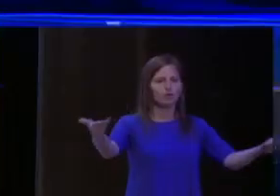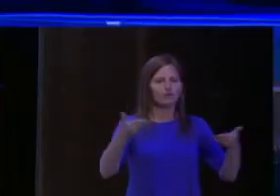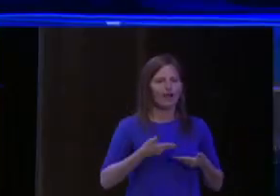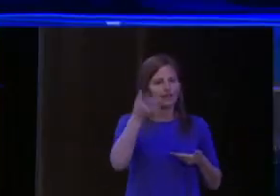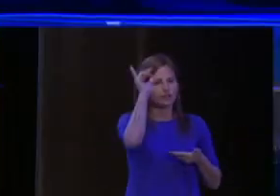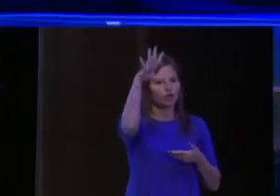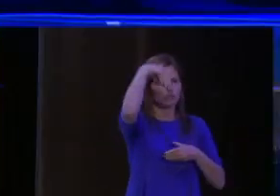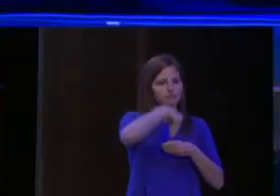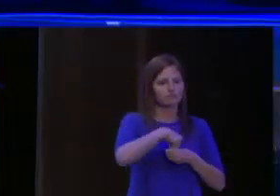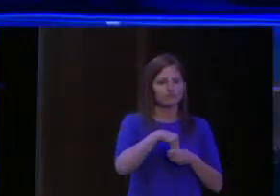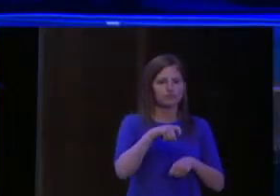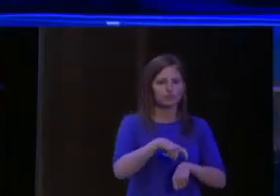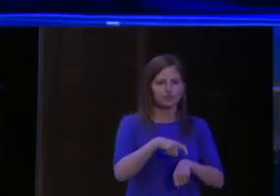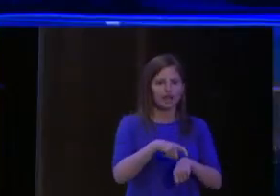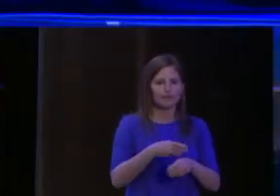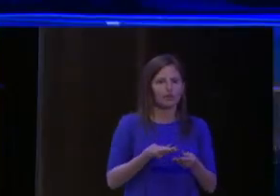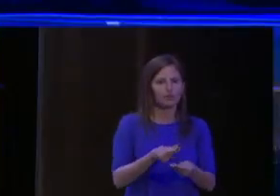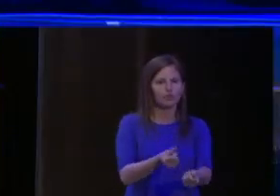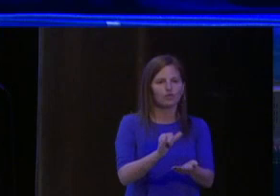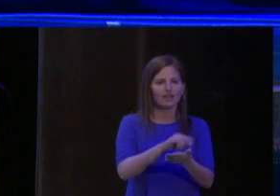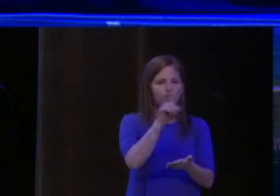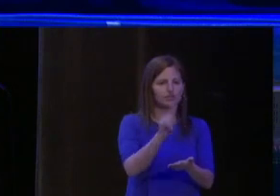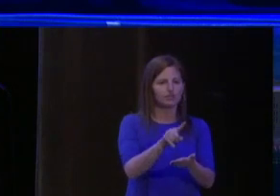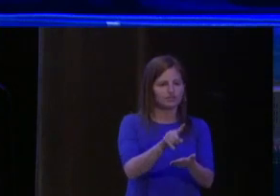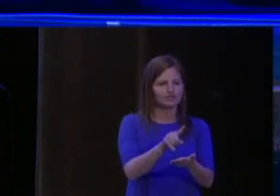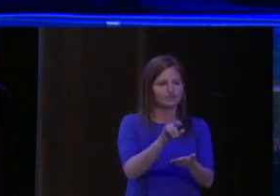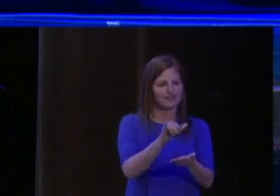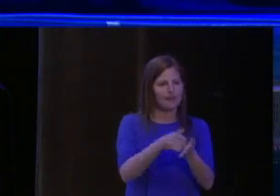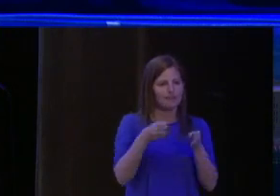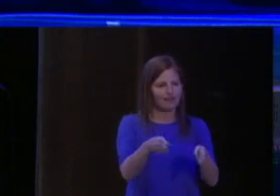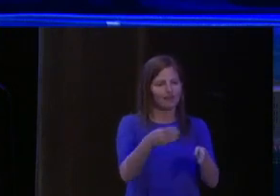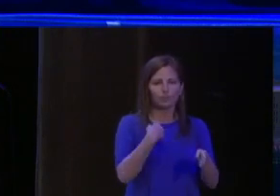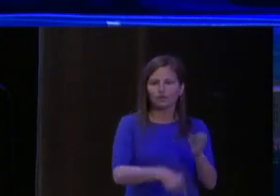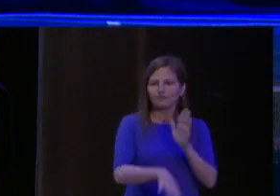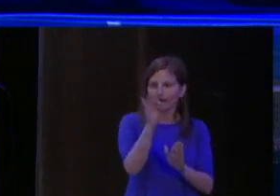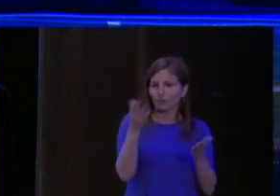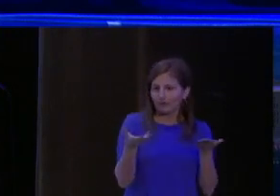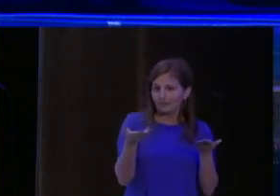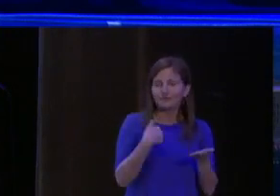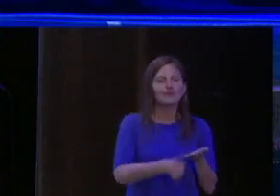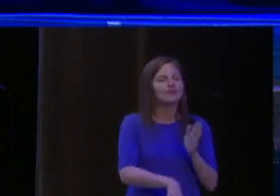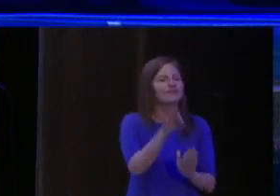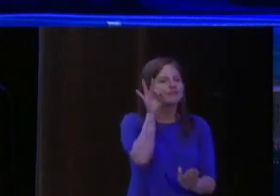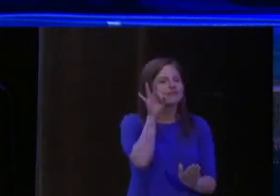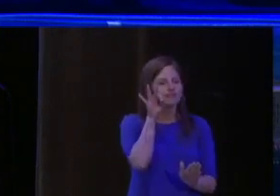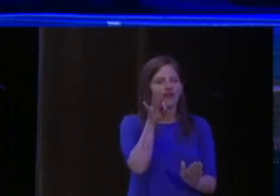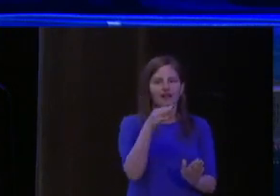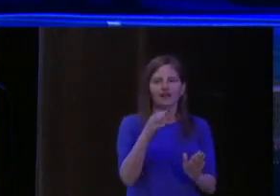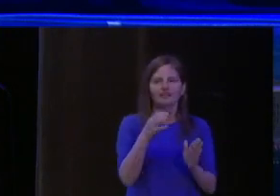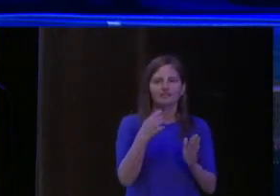into time through that particular kind of questioning. And then this is what we discover. We discover that